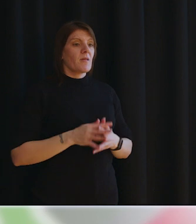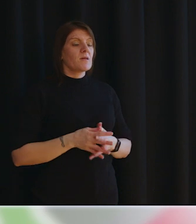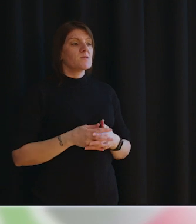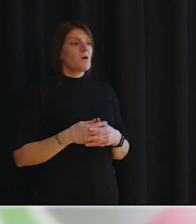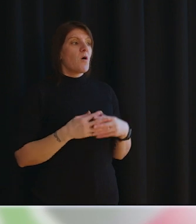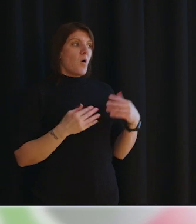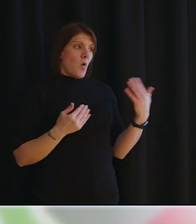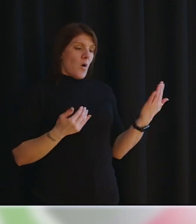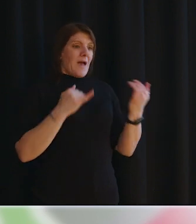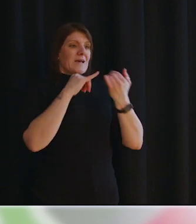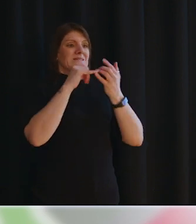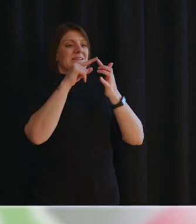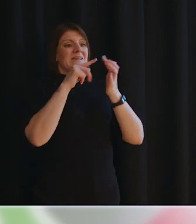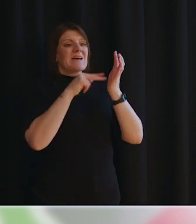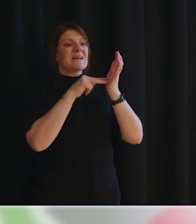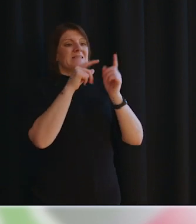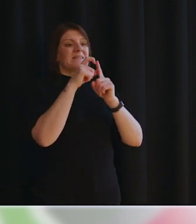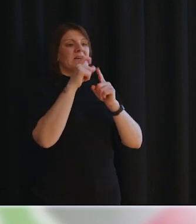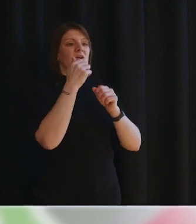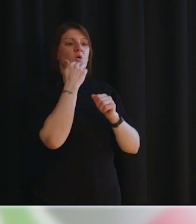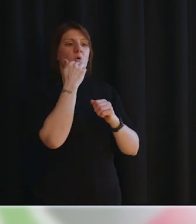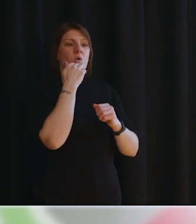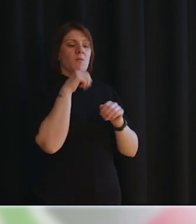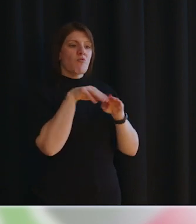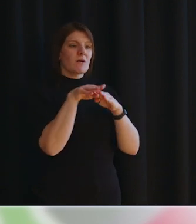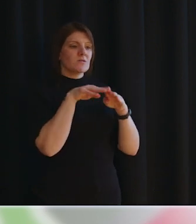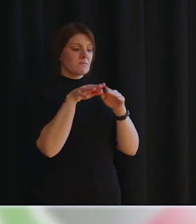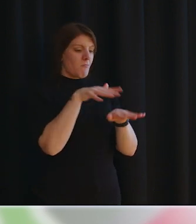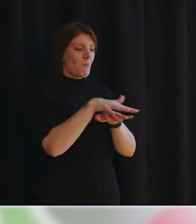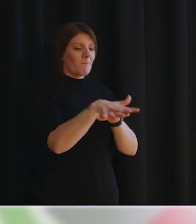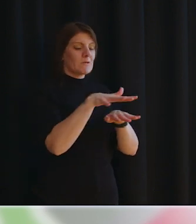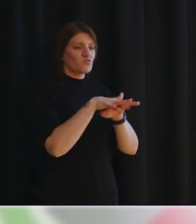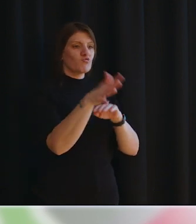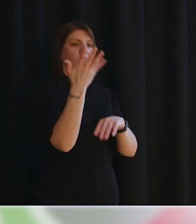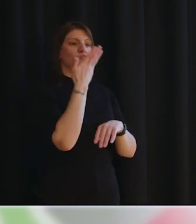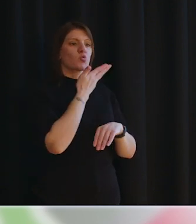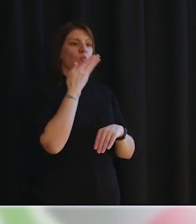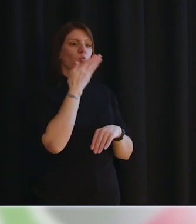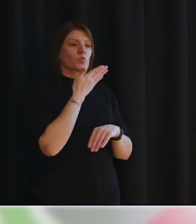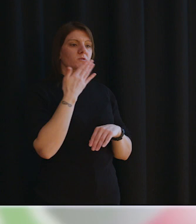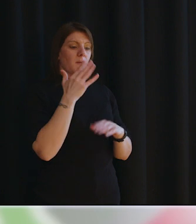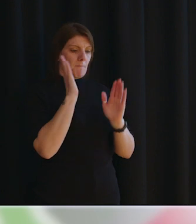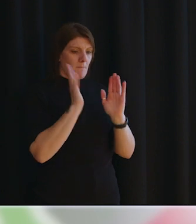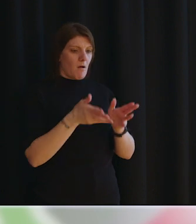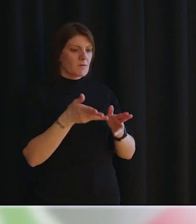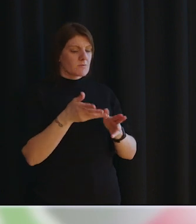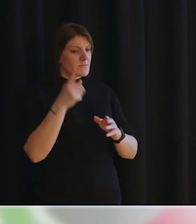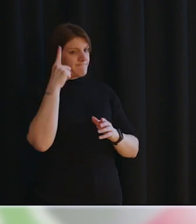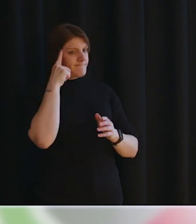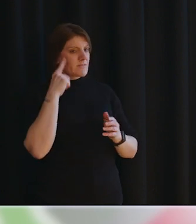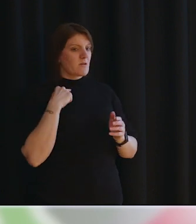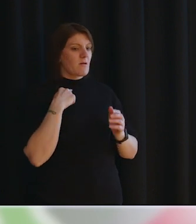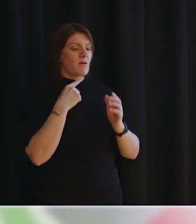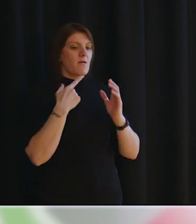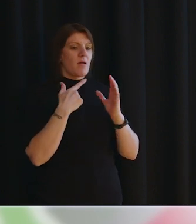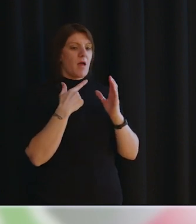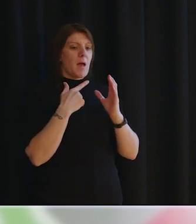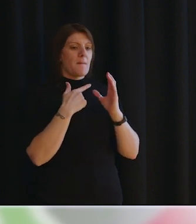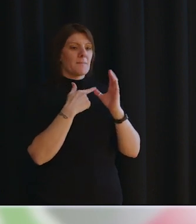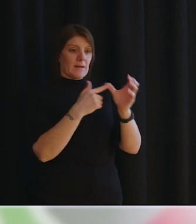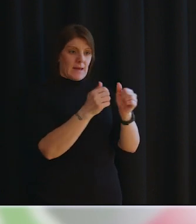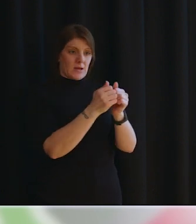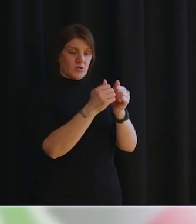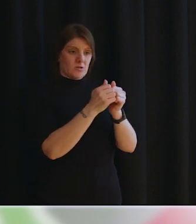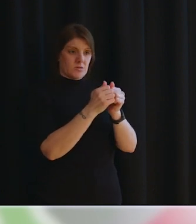So under the SEND Code of Practice, mainstream schools must consider applications from parents of children who have SEN but do not have